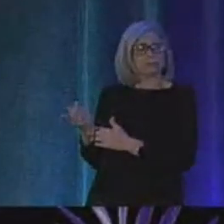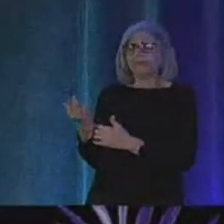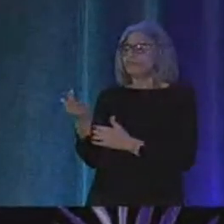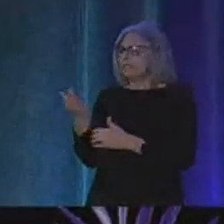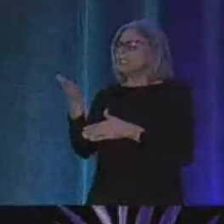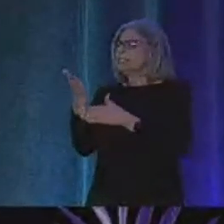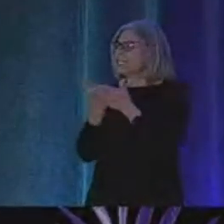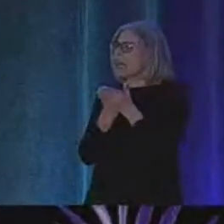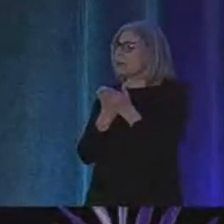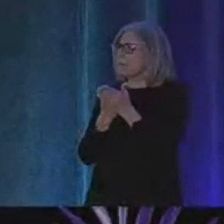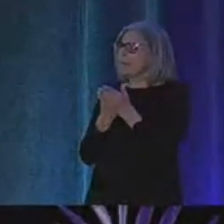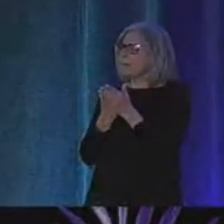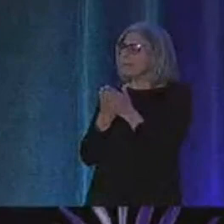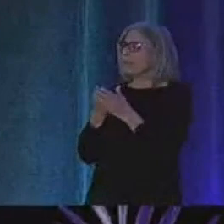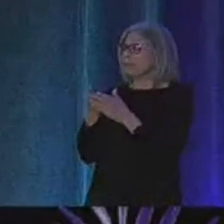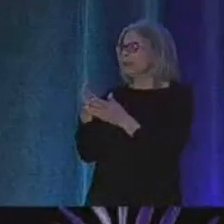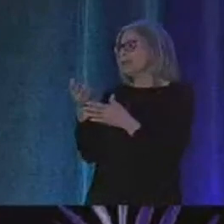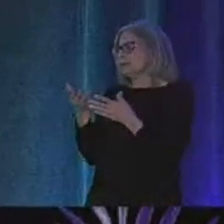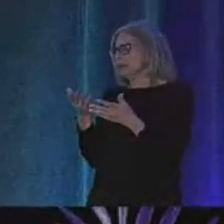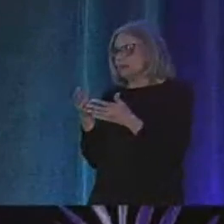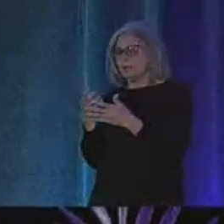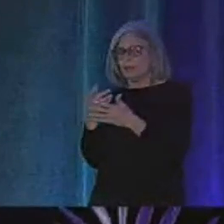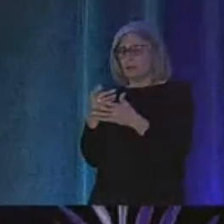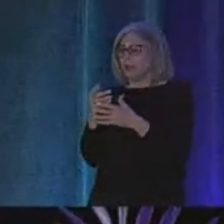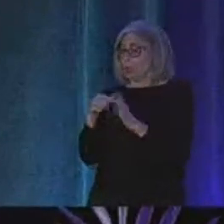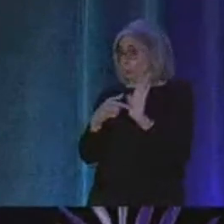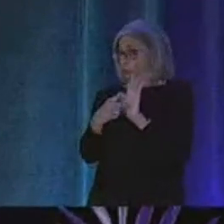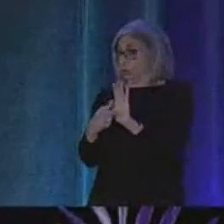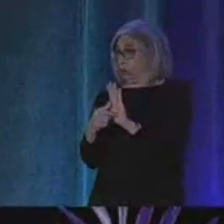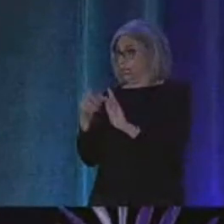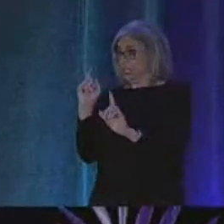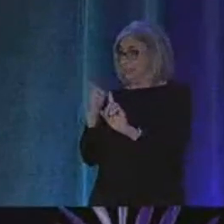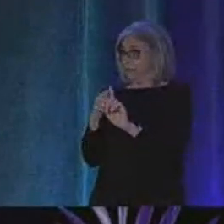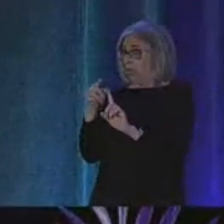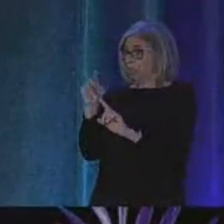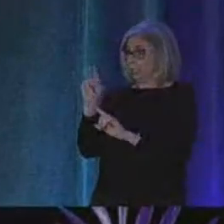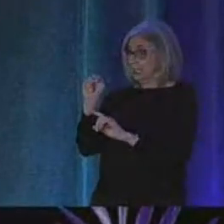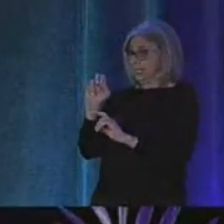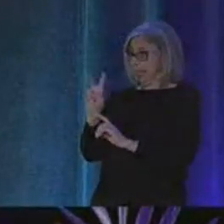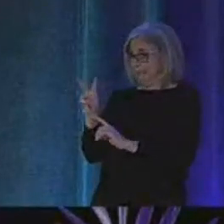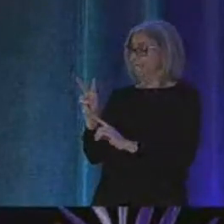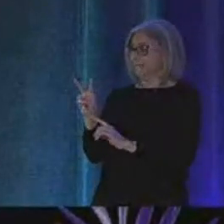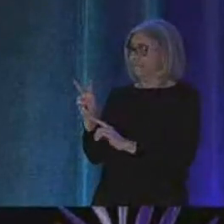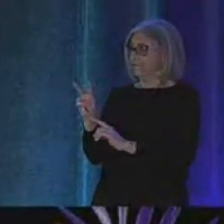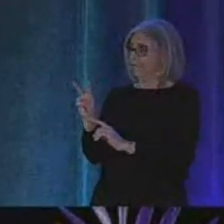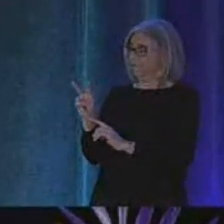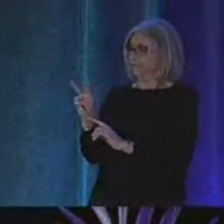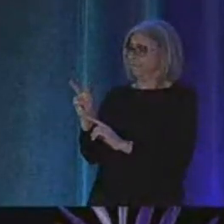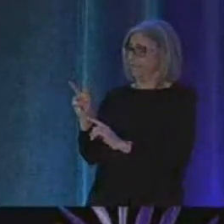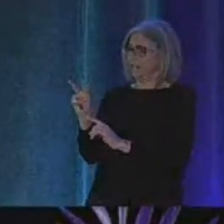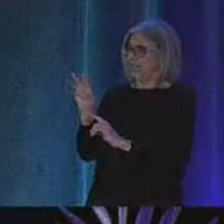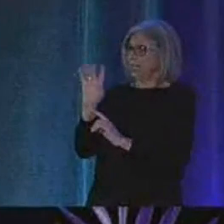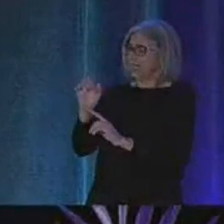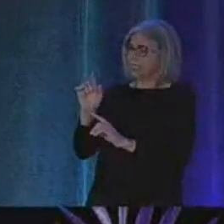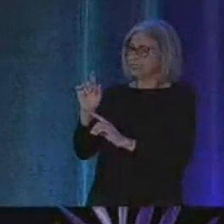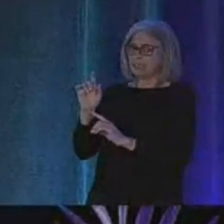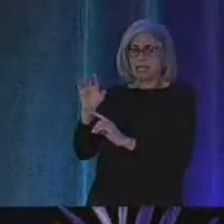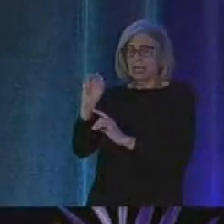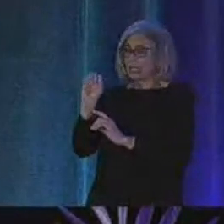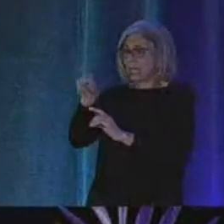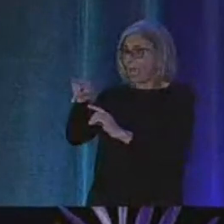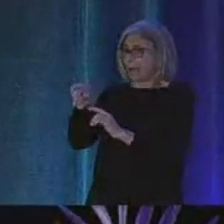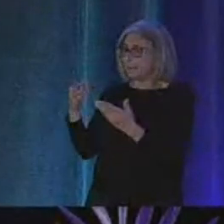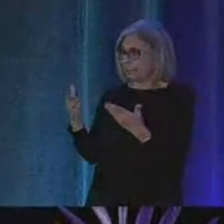some of the elements here, like I was showing, the default nav, it is a const here that I